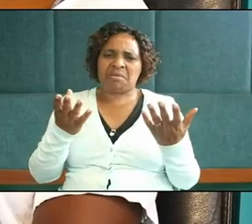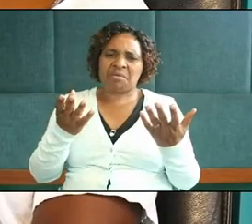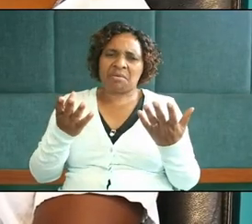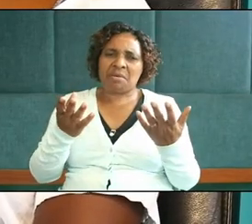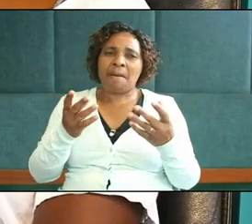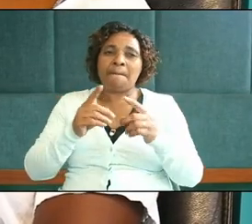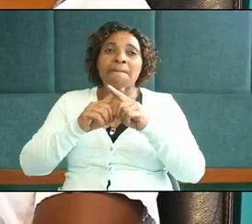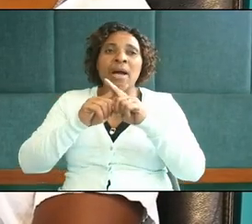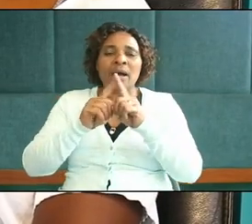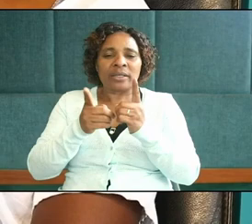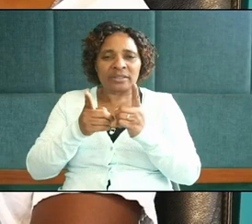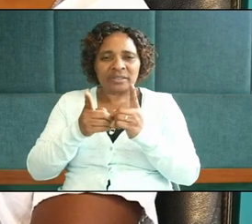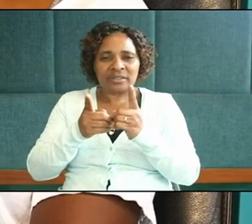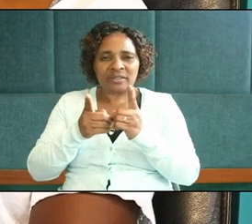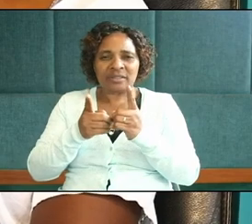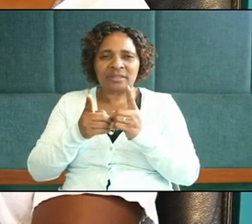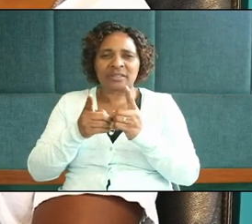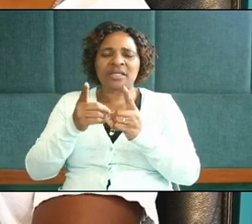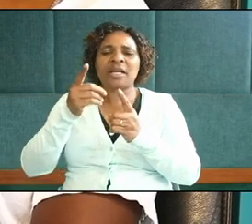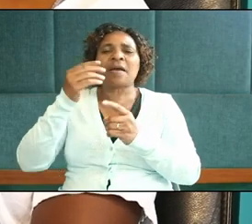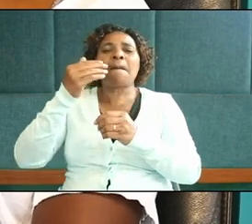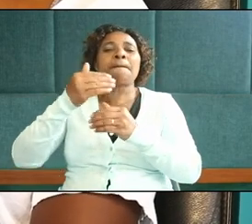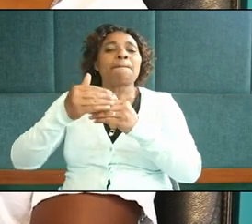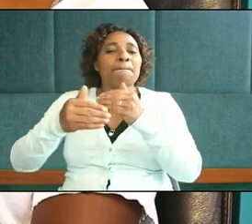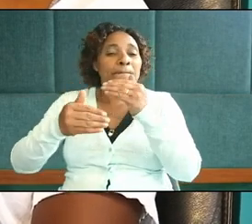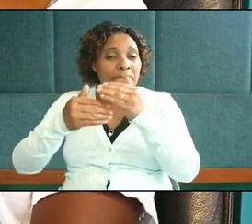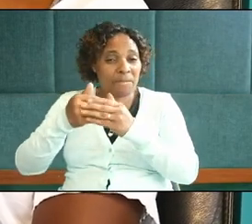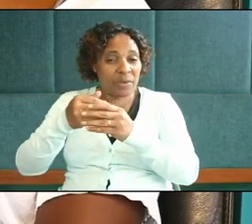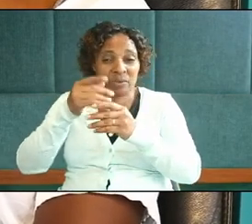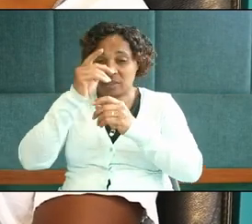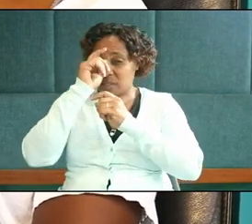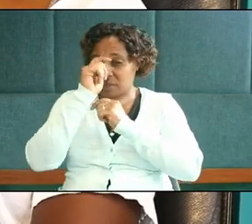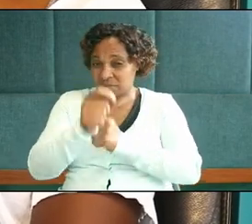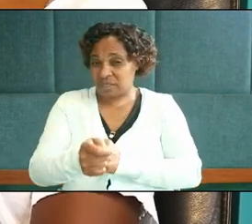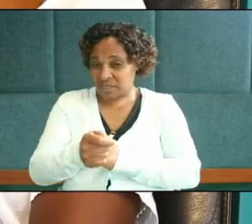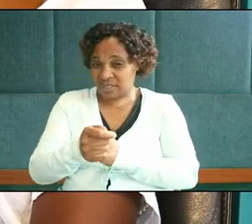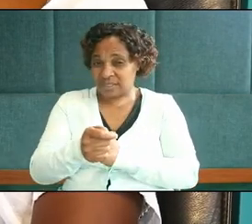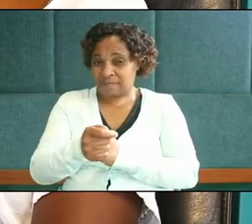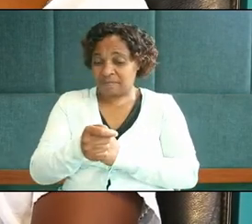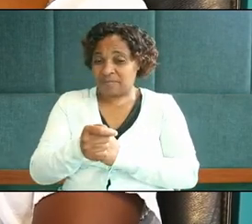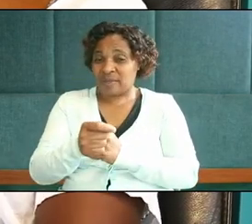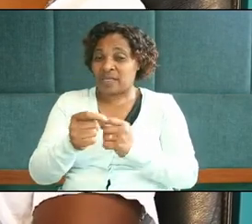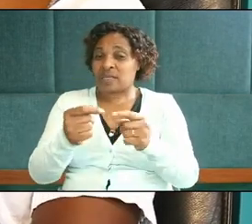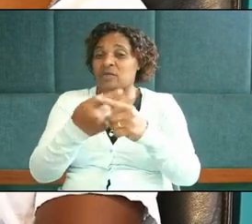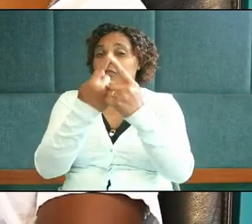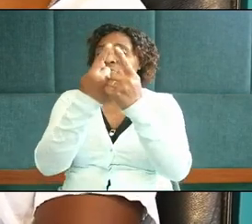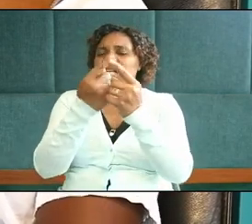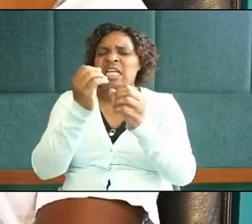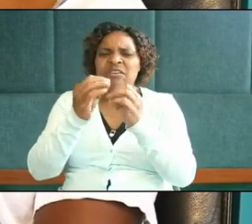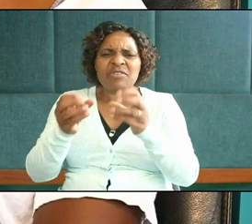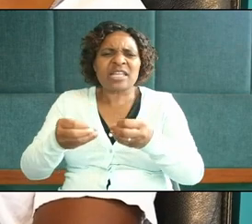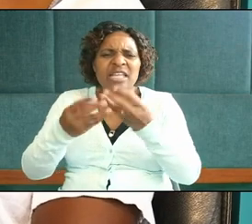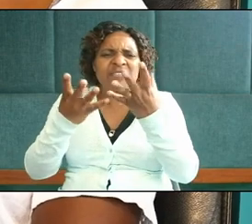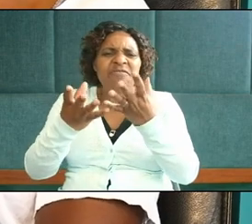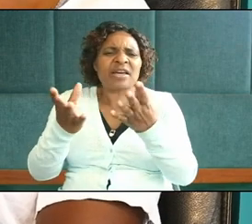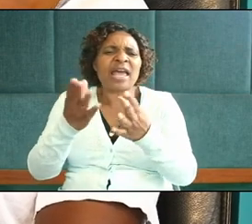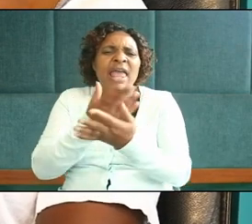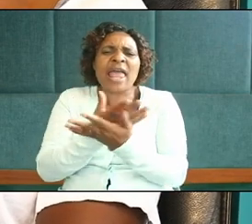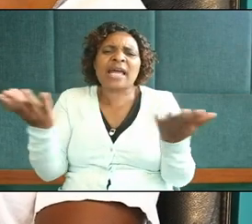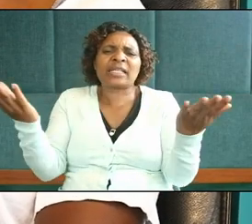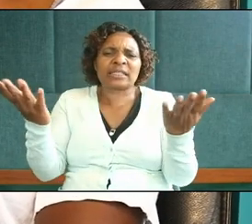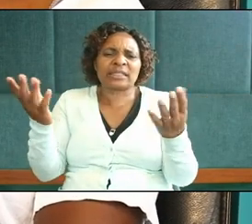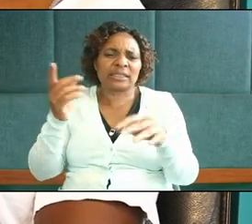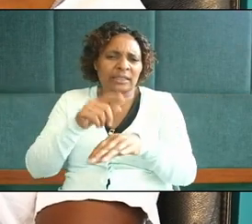But it builds the respect, and quite on the contrary, if she gave me what I wanted every time I wanted